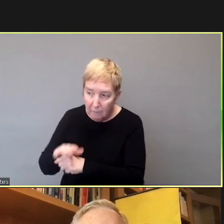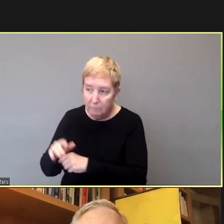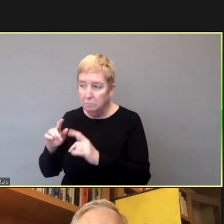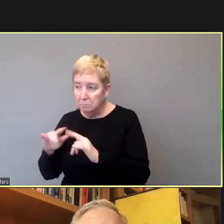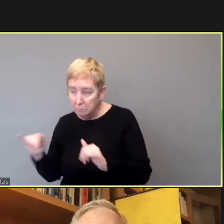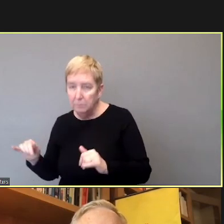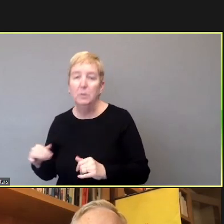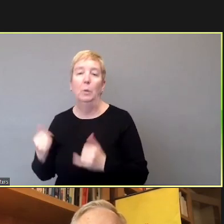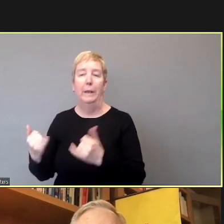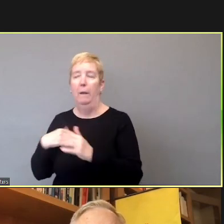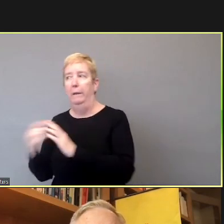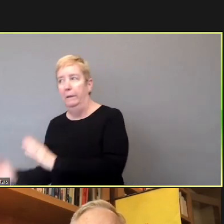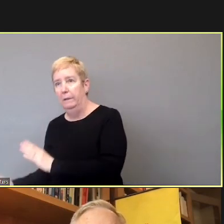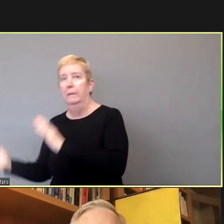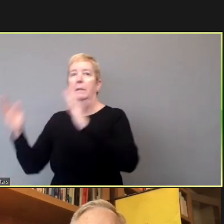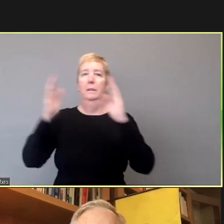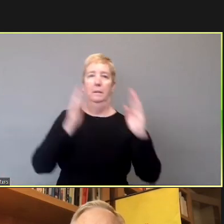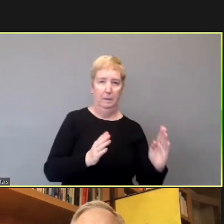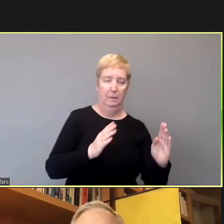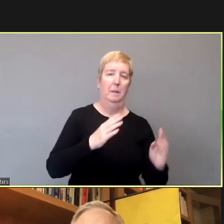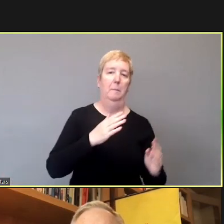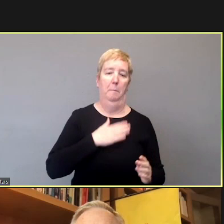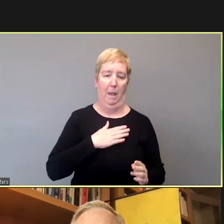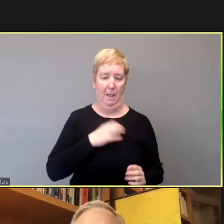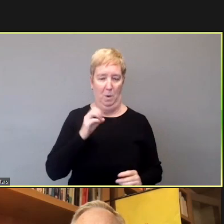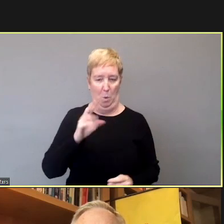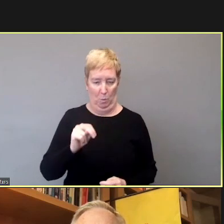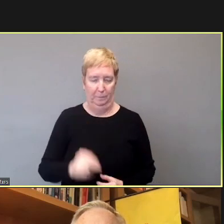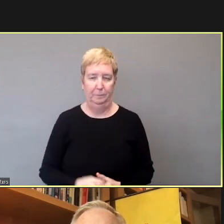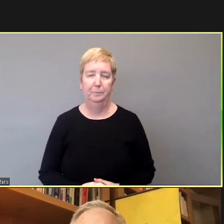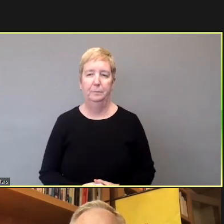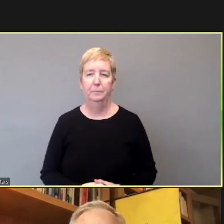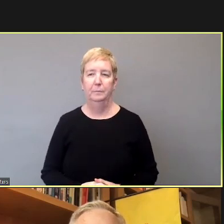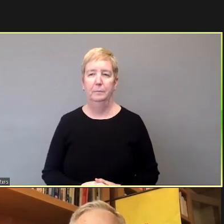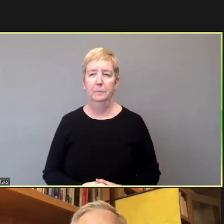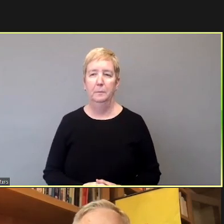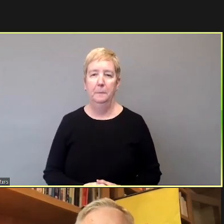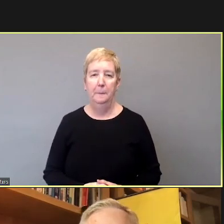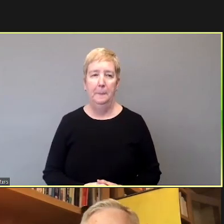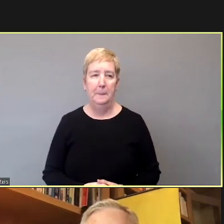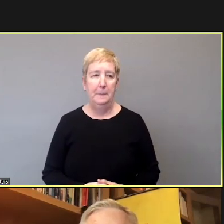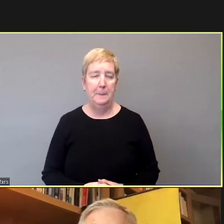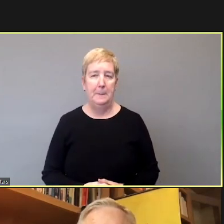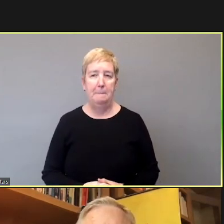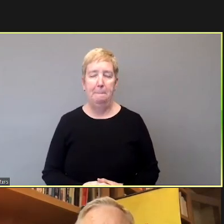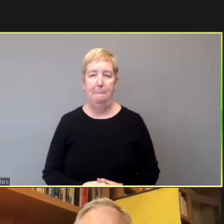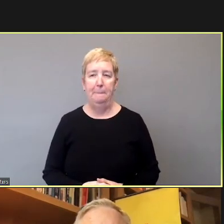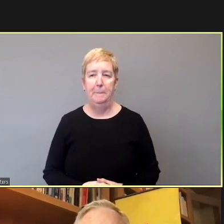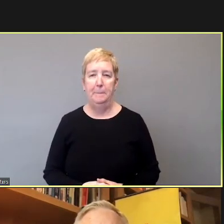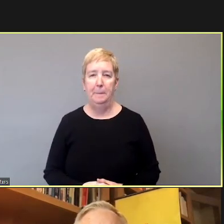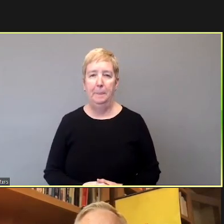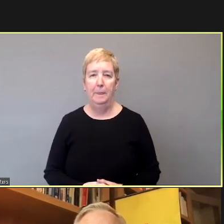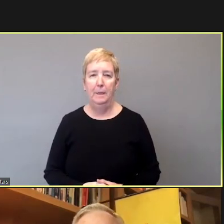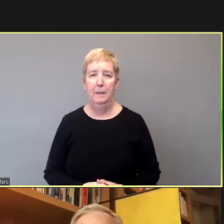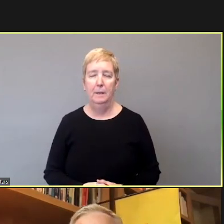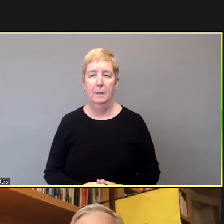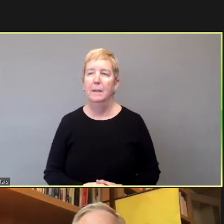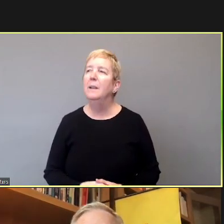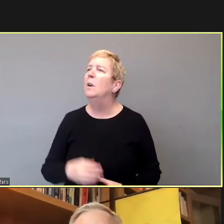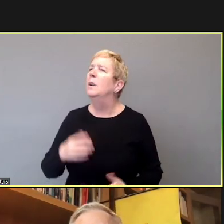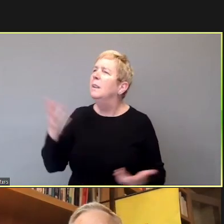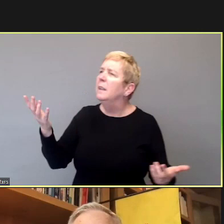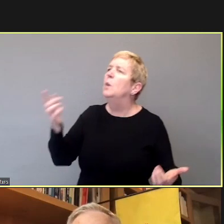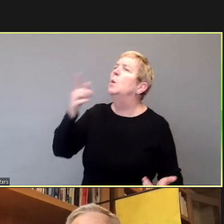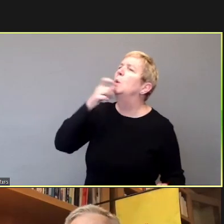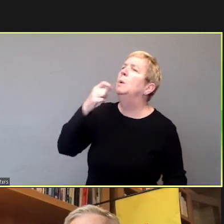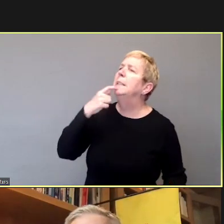can get back to my own PowerPoint presentation. Here I am. Thanks. Who said men can't multitask? Actually, I